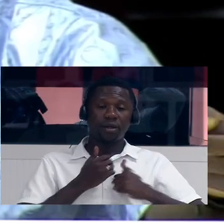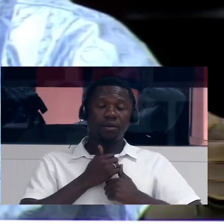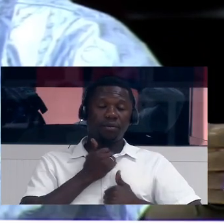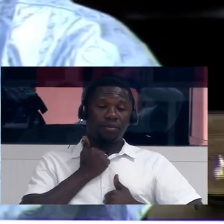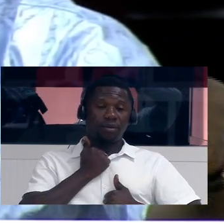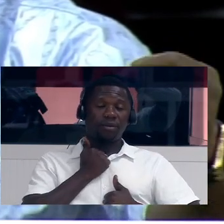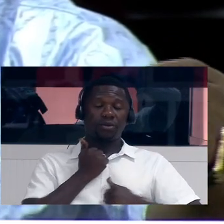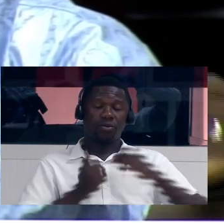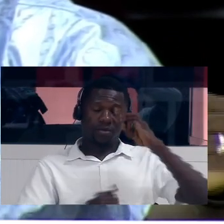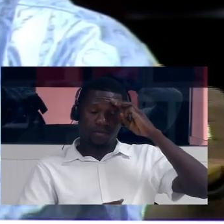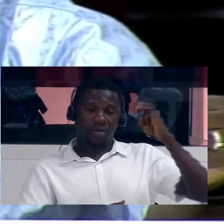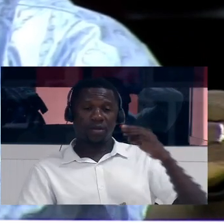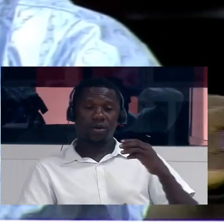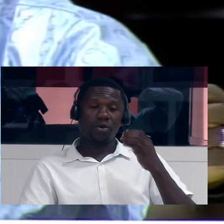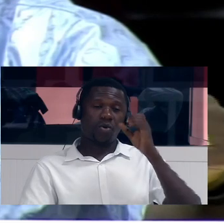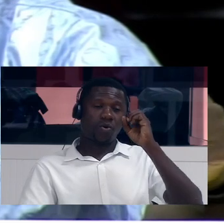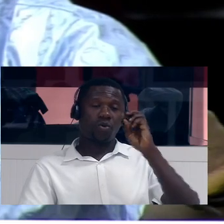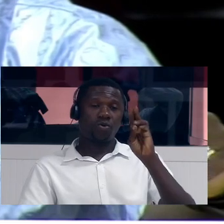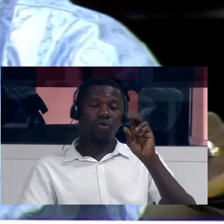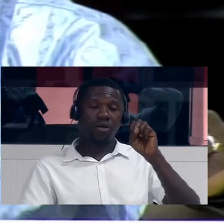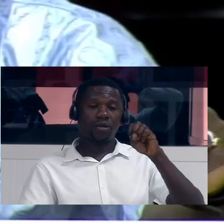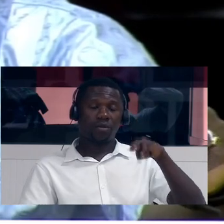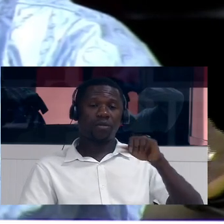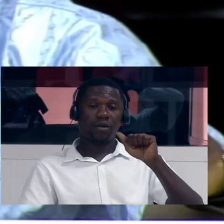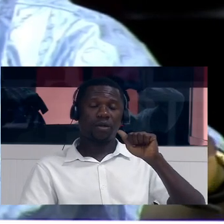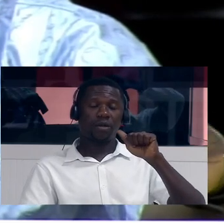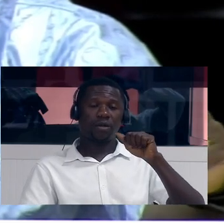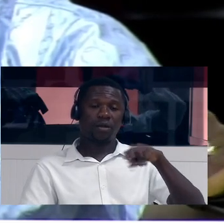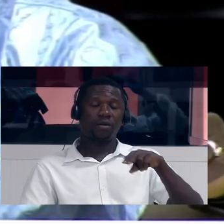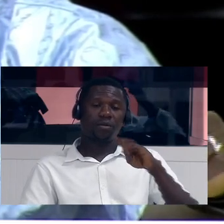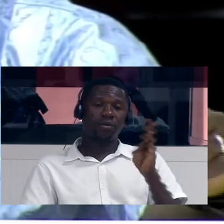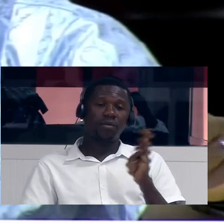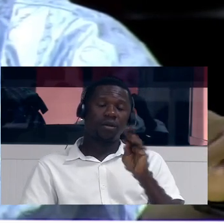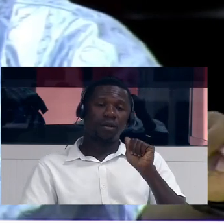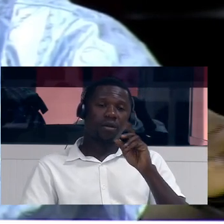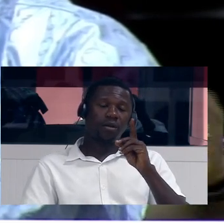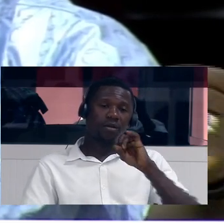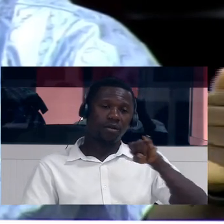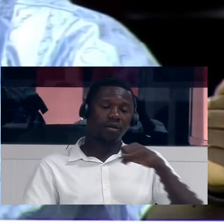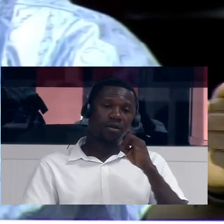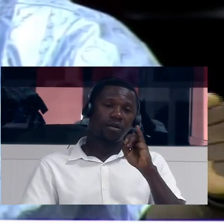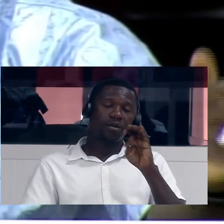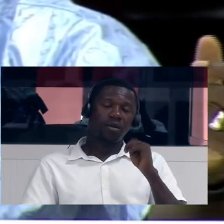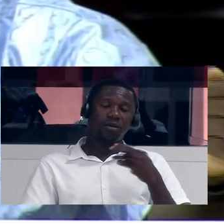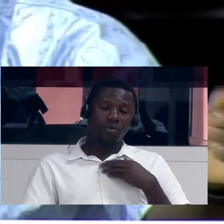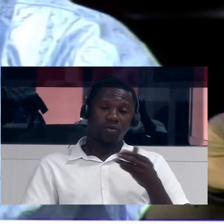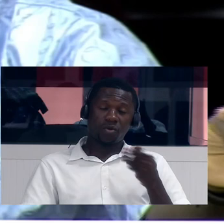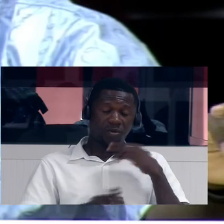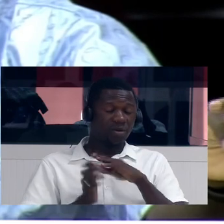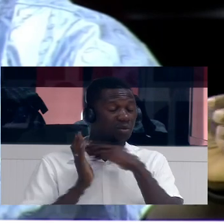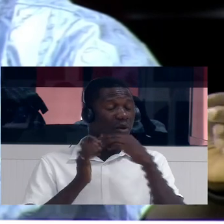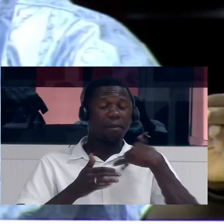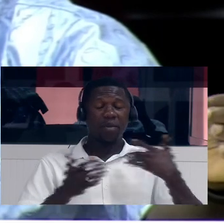to the college while most of us were asleep. And we were woken up from our beds to a